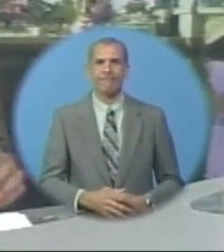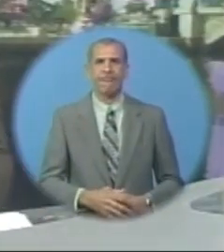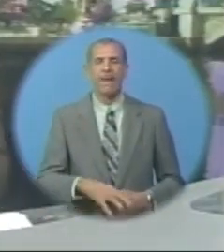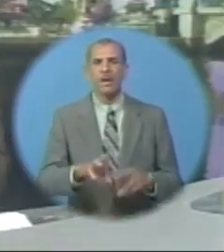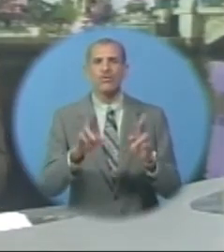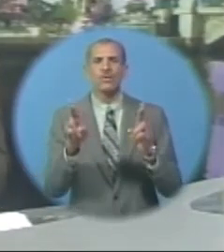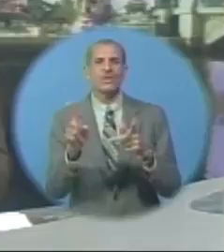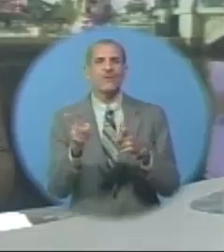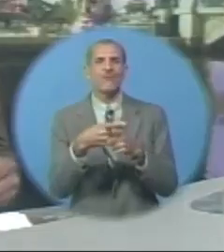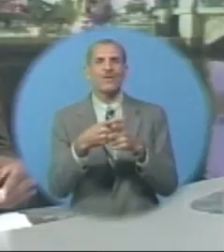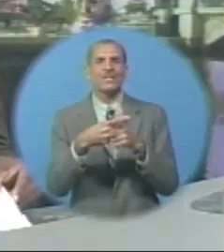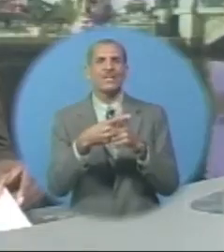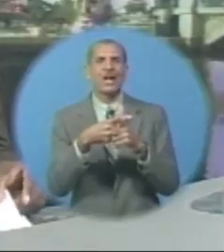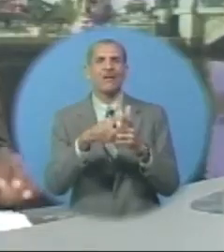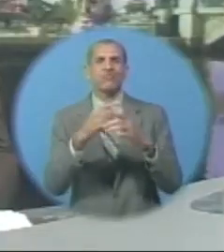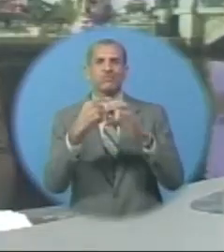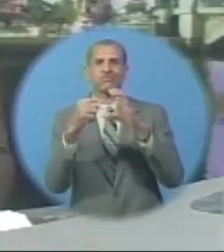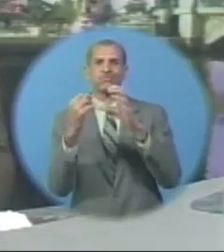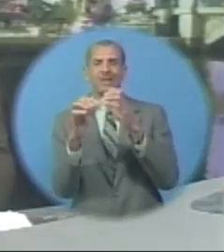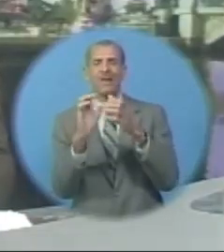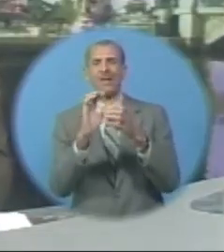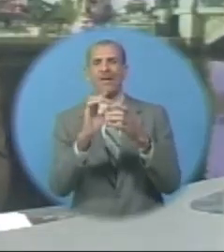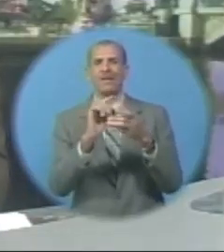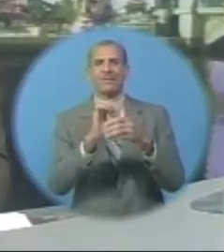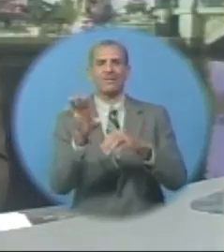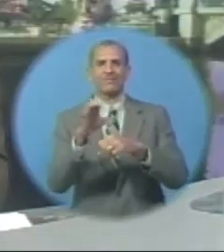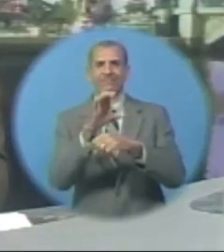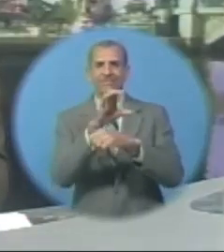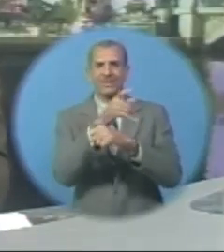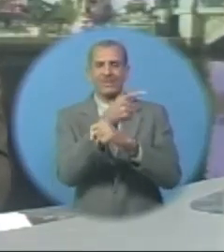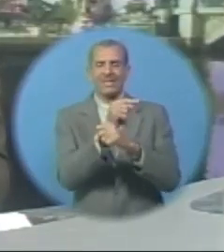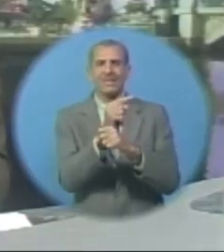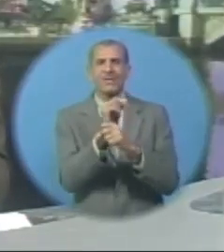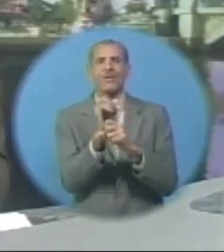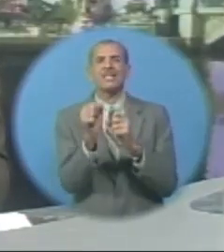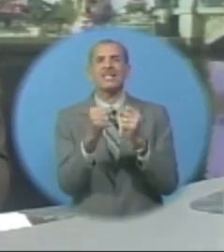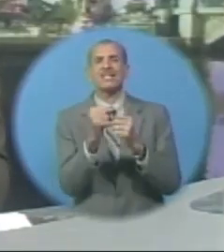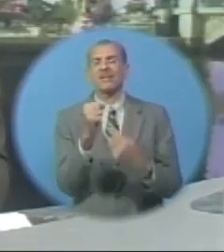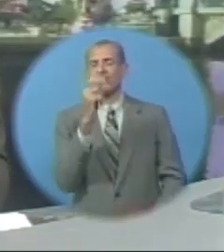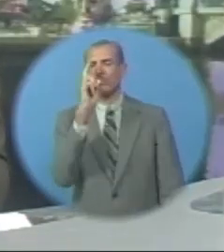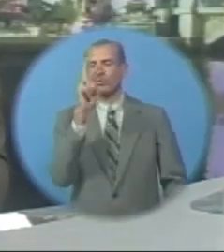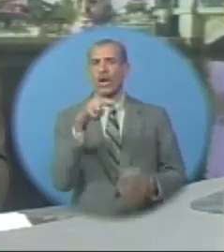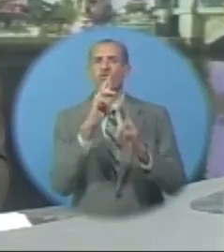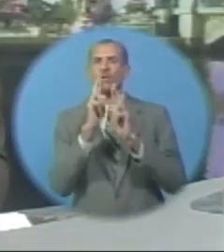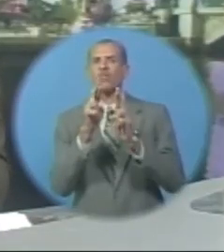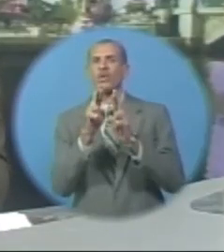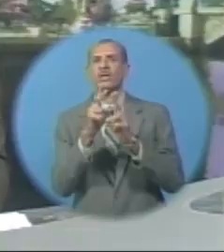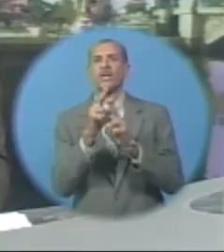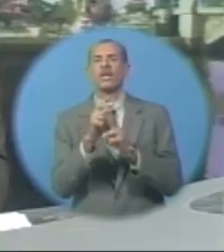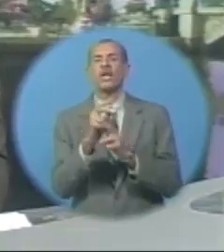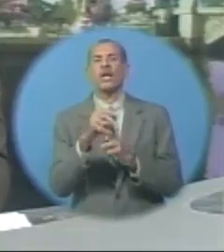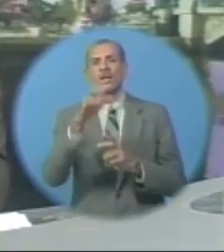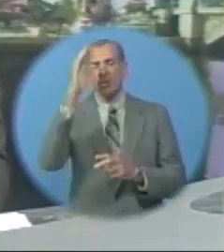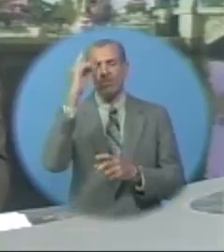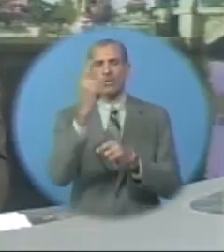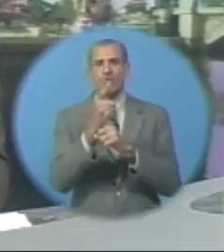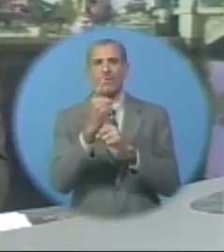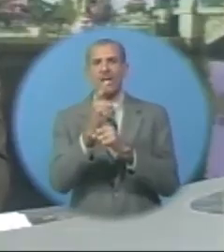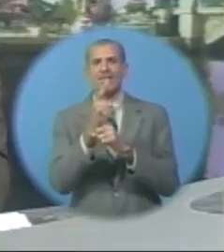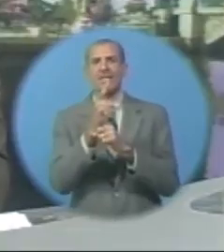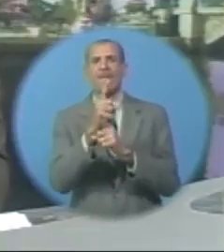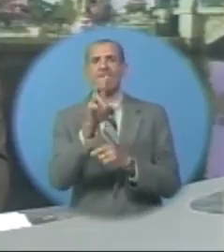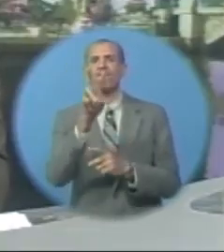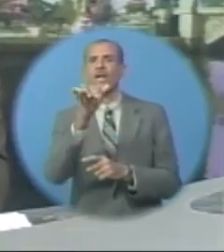The region's first online database that will enable a standard system for capturing and reporting human rights violations has been